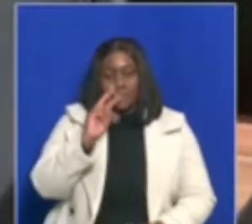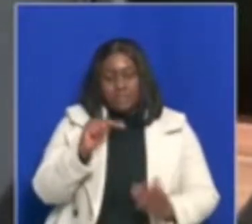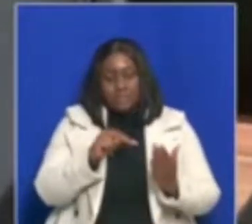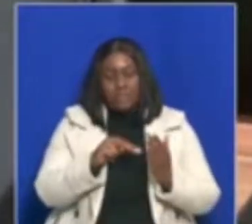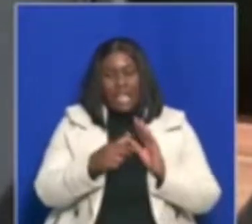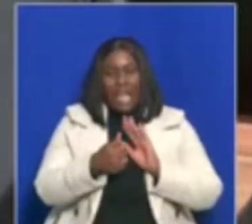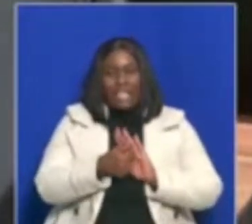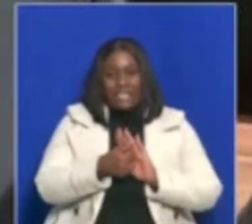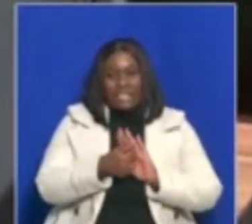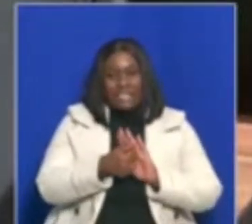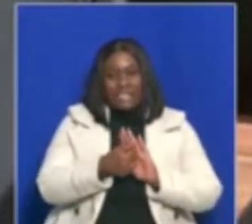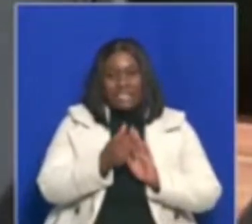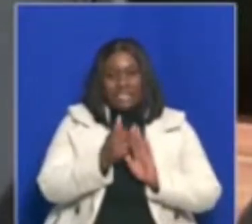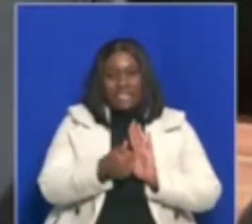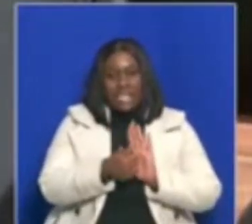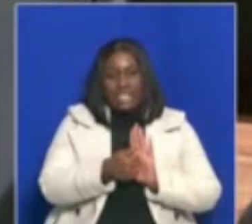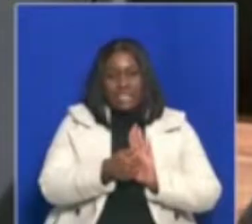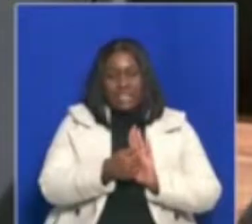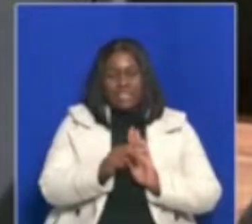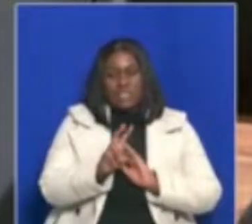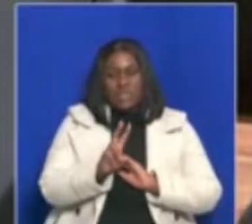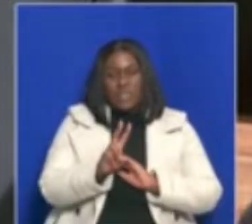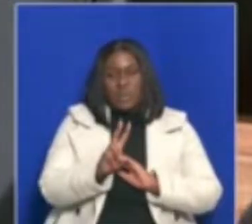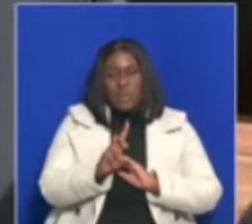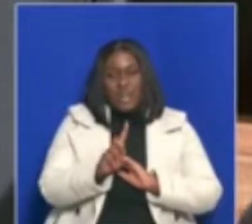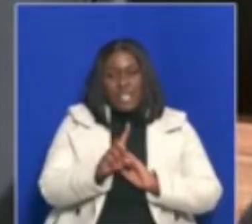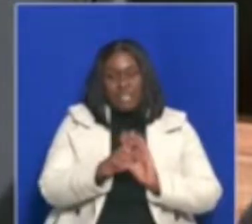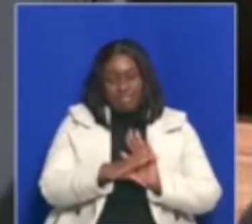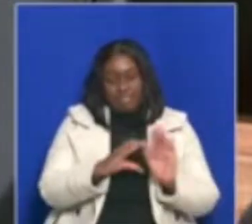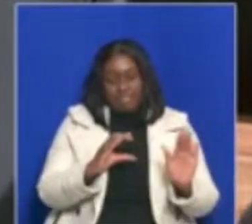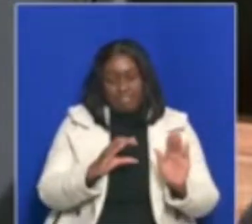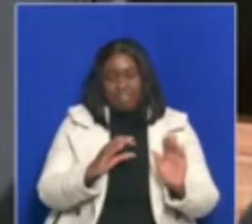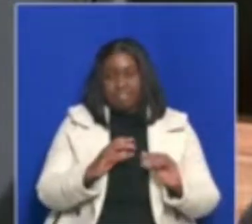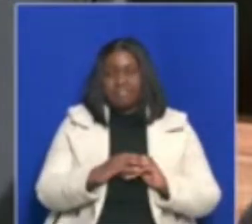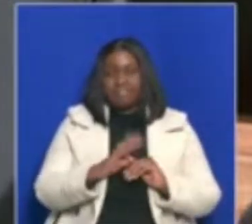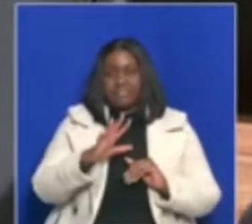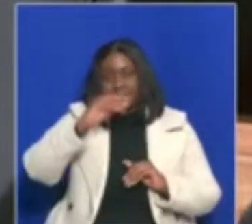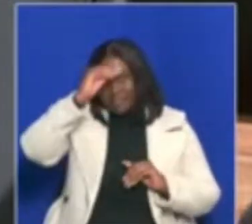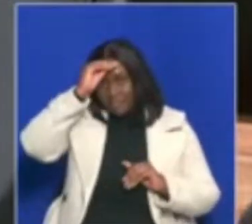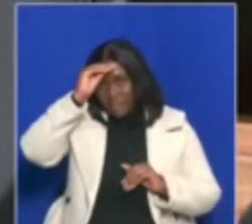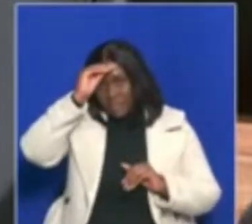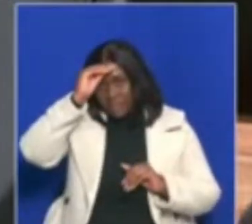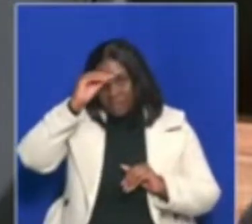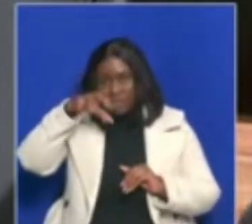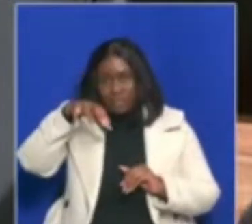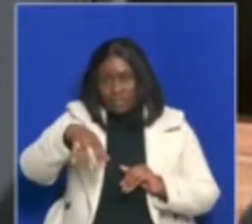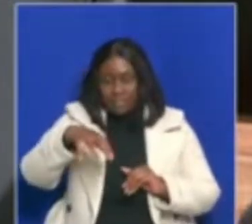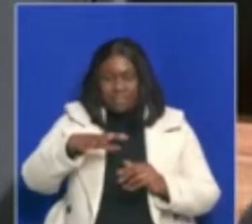read it out. The station commander or any member of the SAPS or municipal